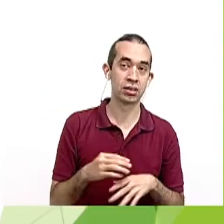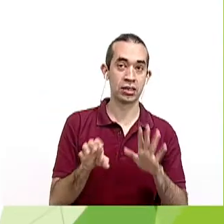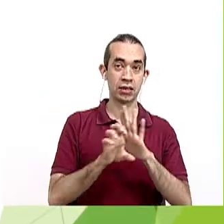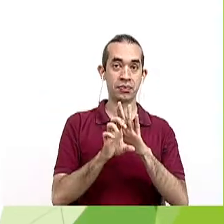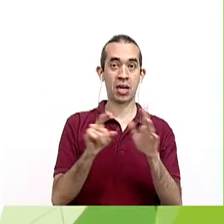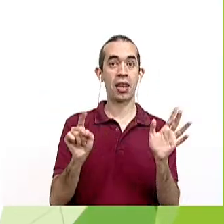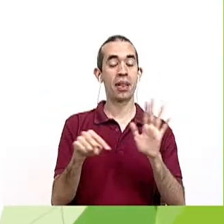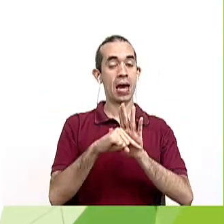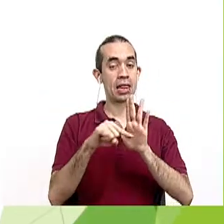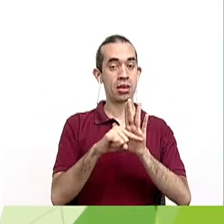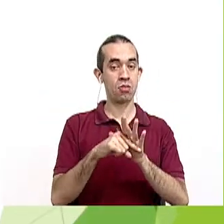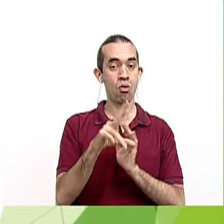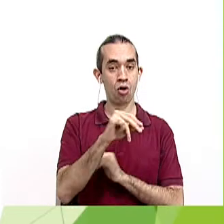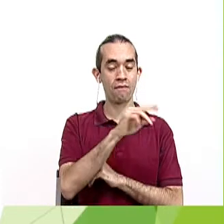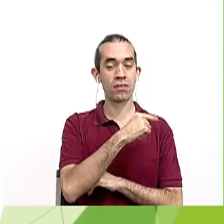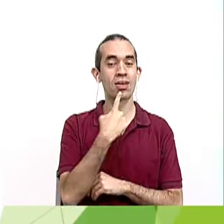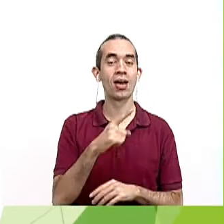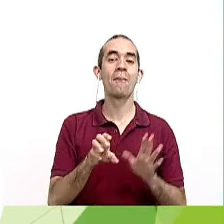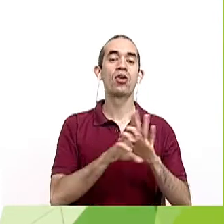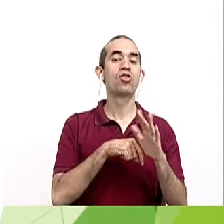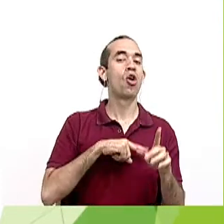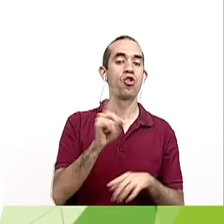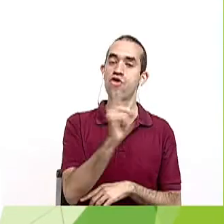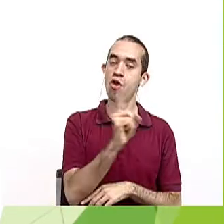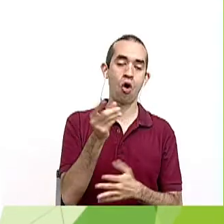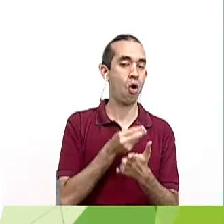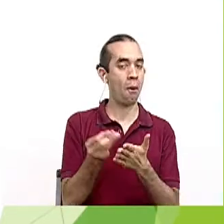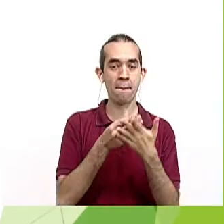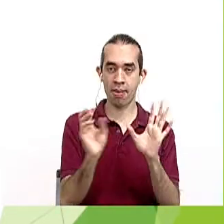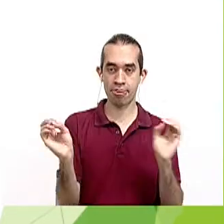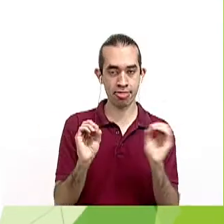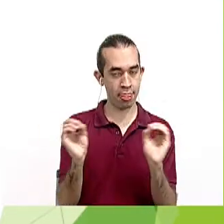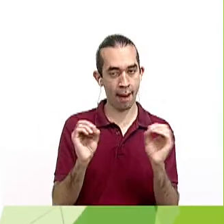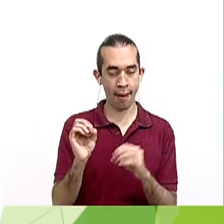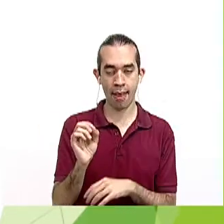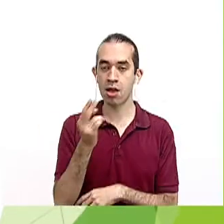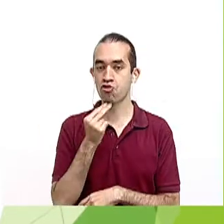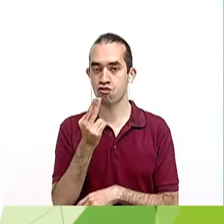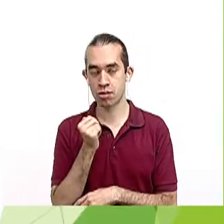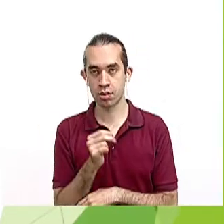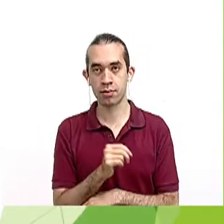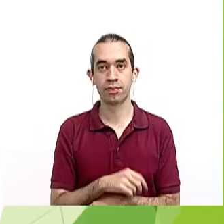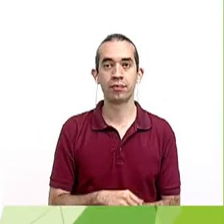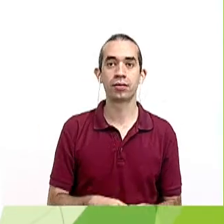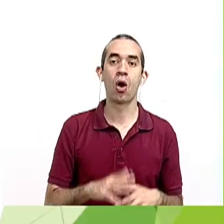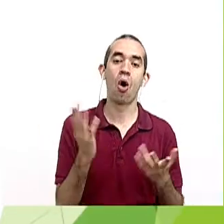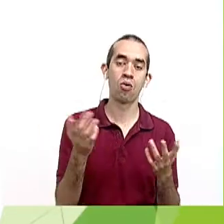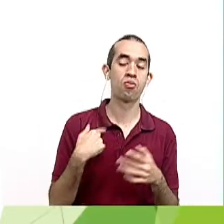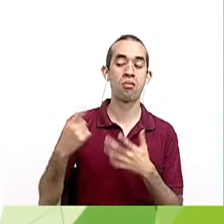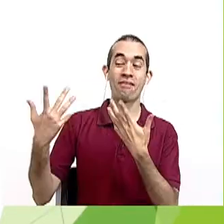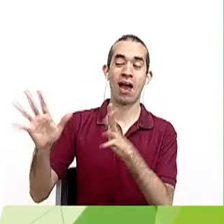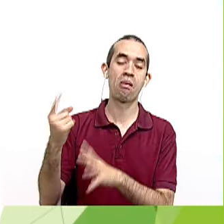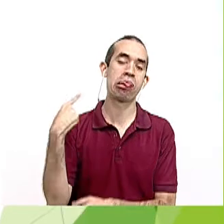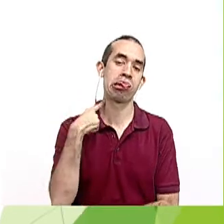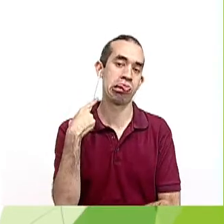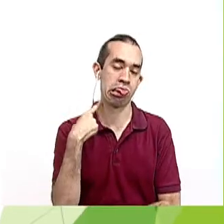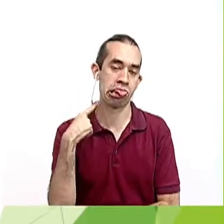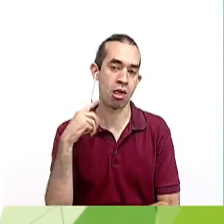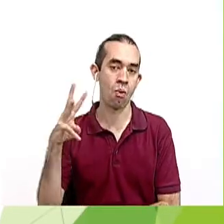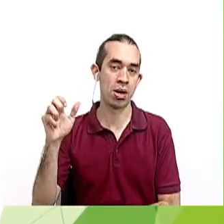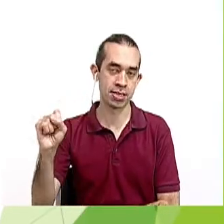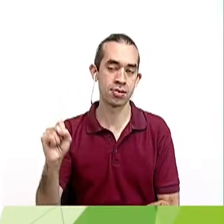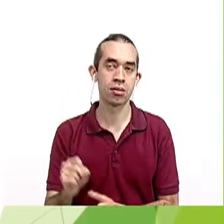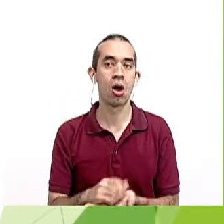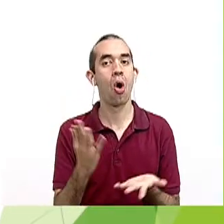buy any sugar. Or it was very expensive. She bought 2 kilos